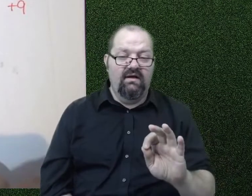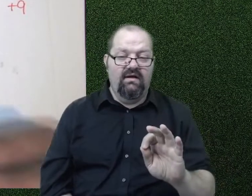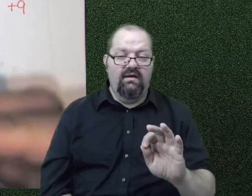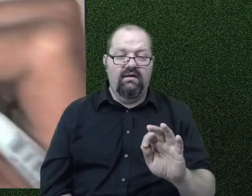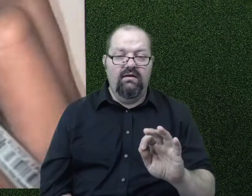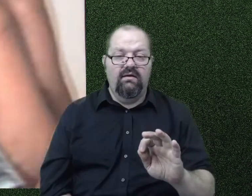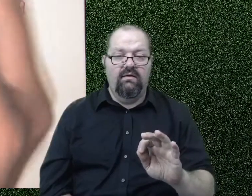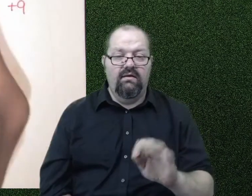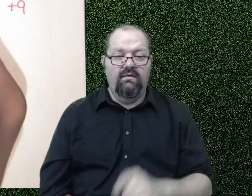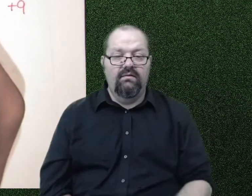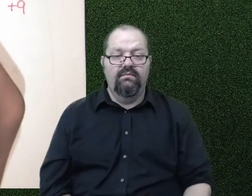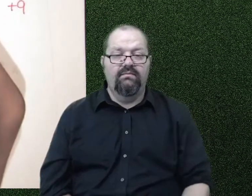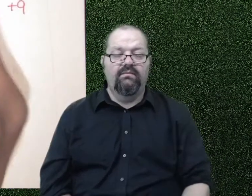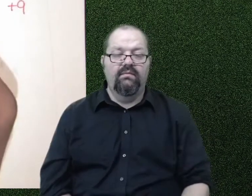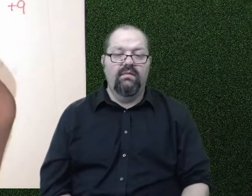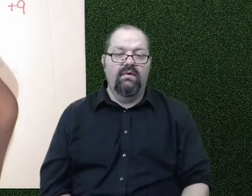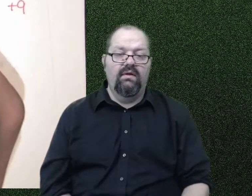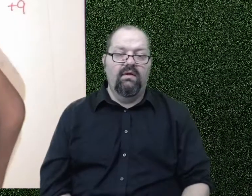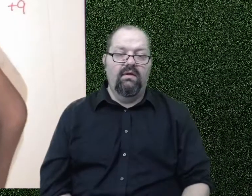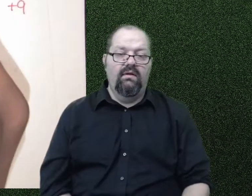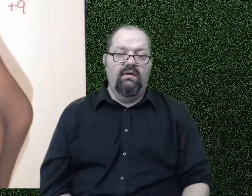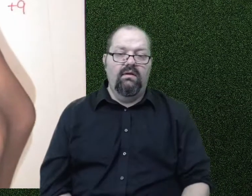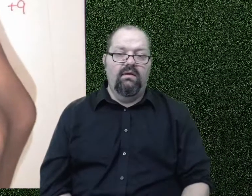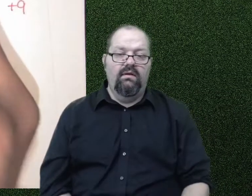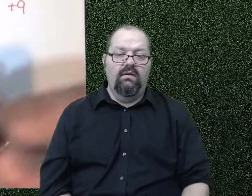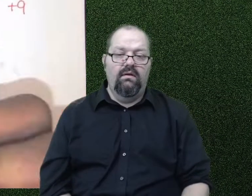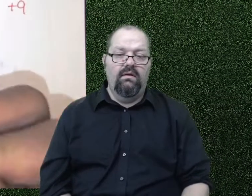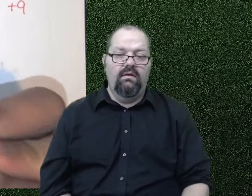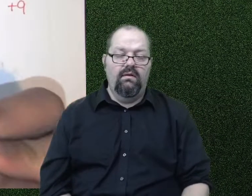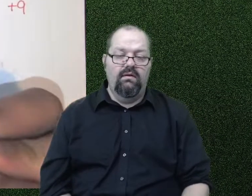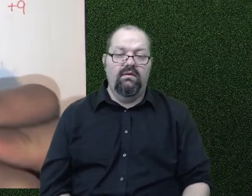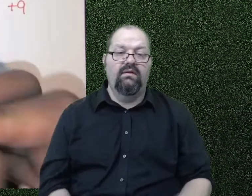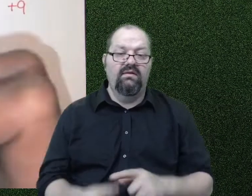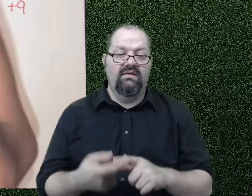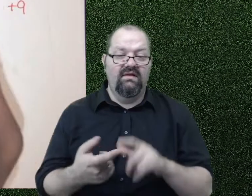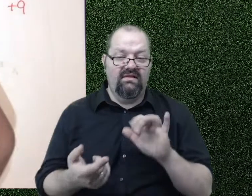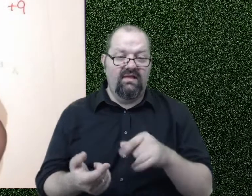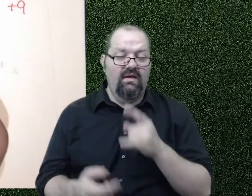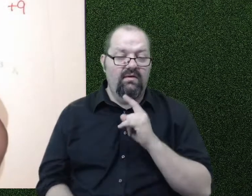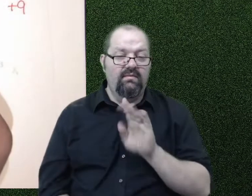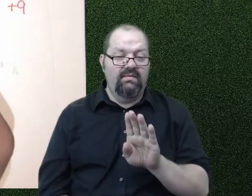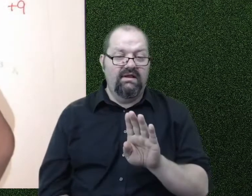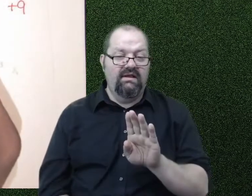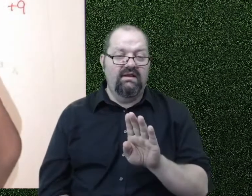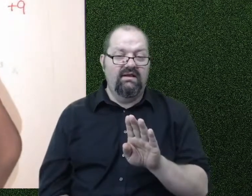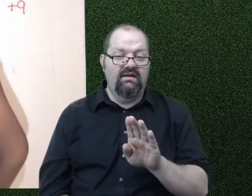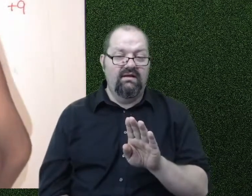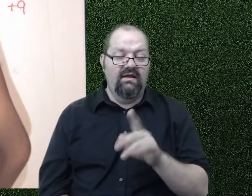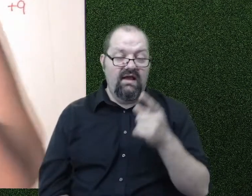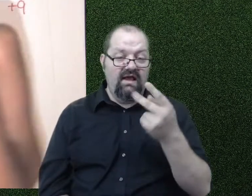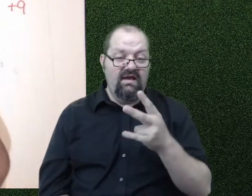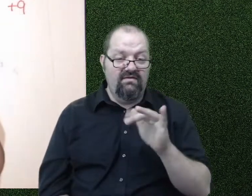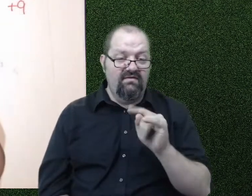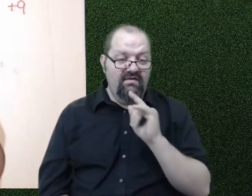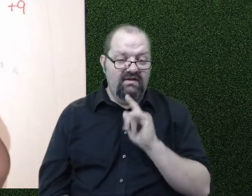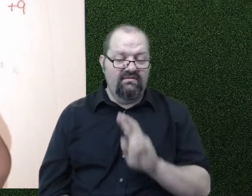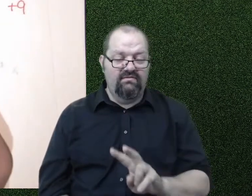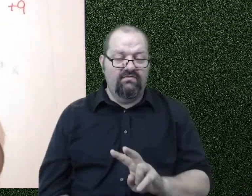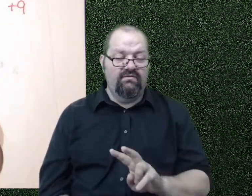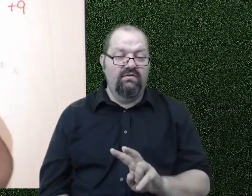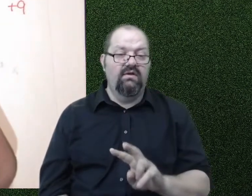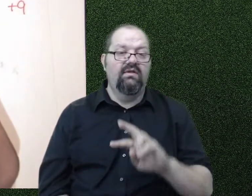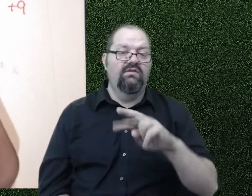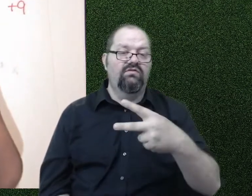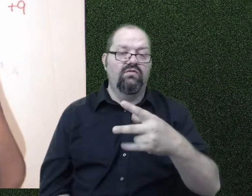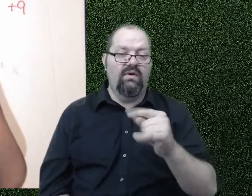side. Then here, there's your b. Take half of it and square